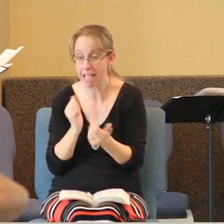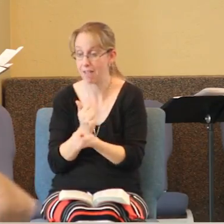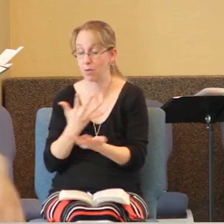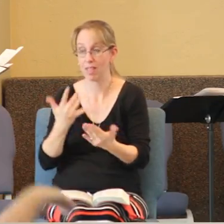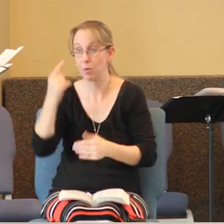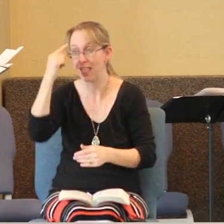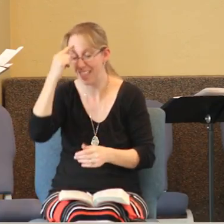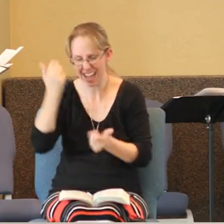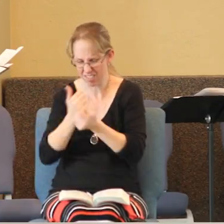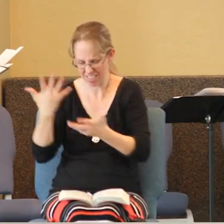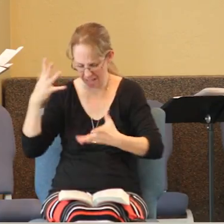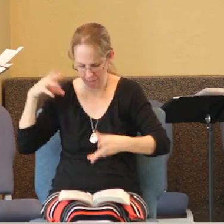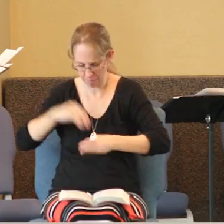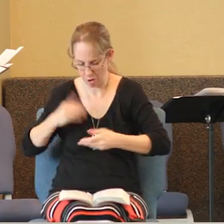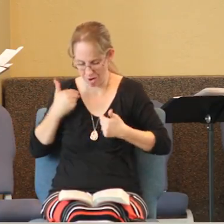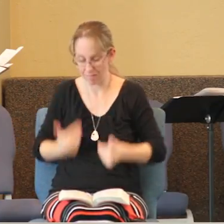us,